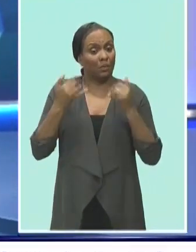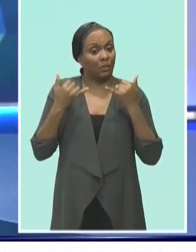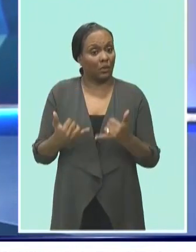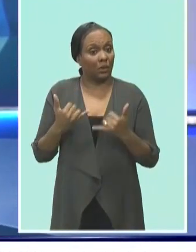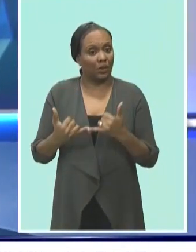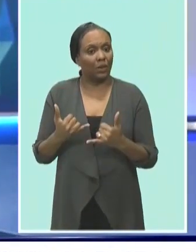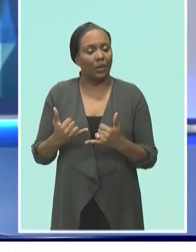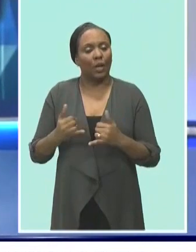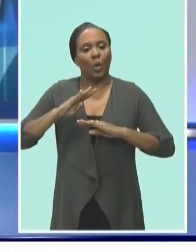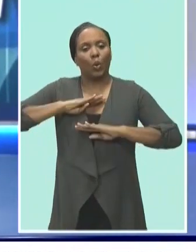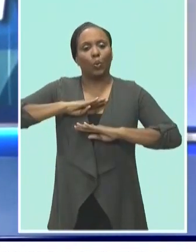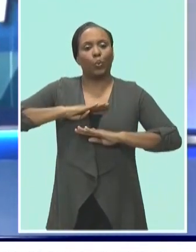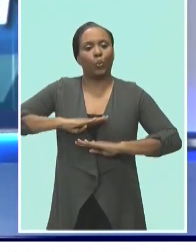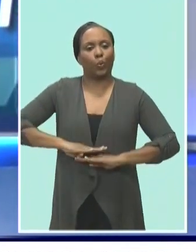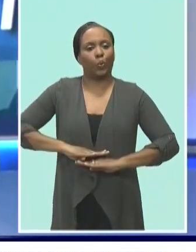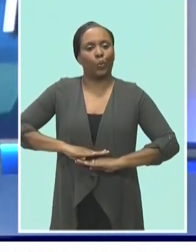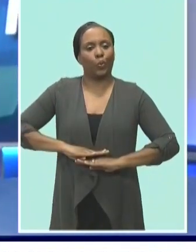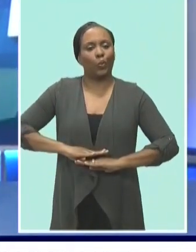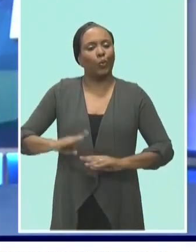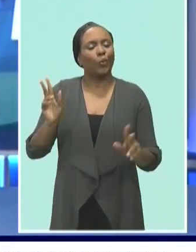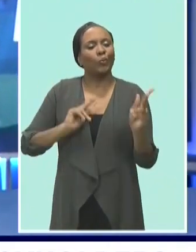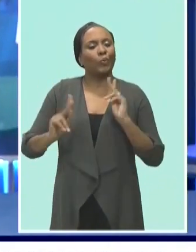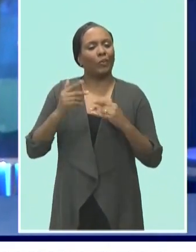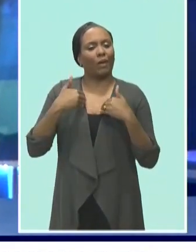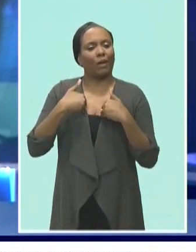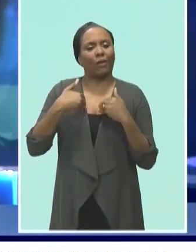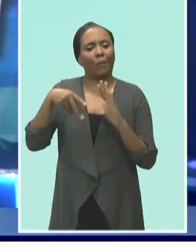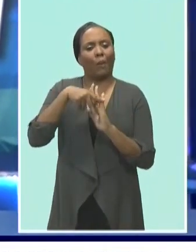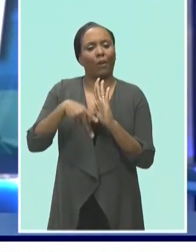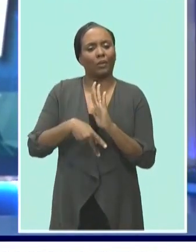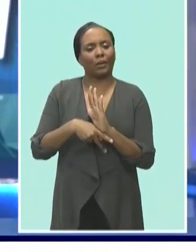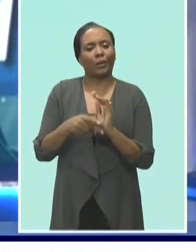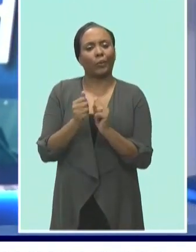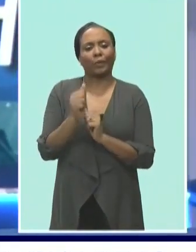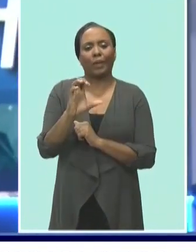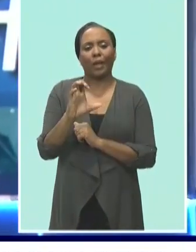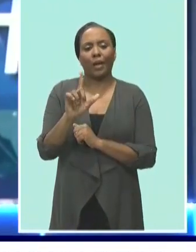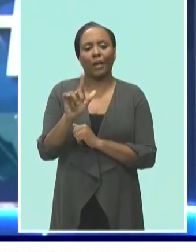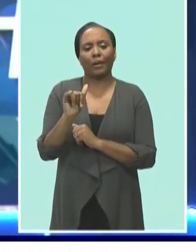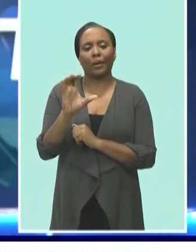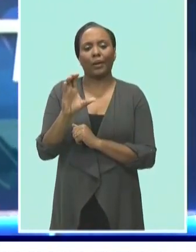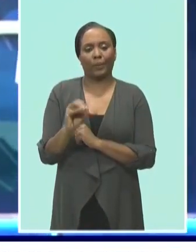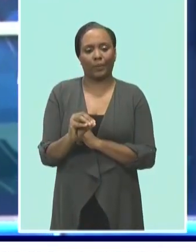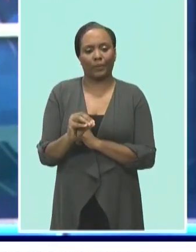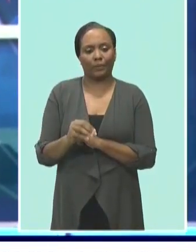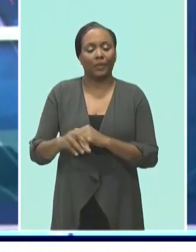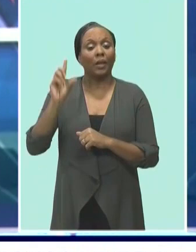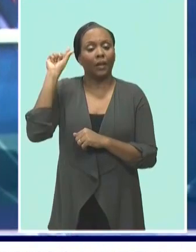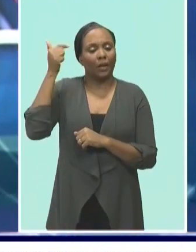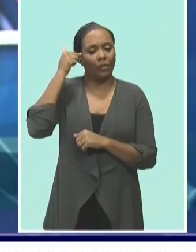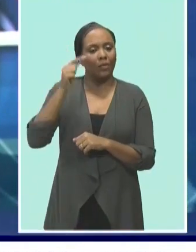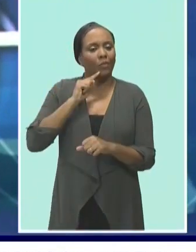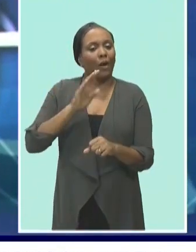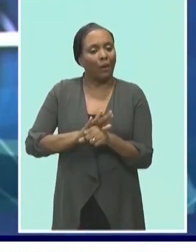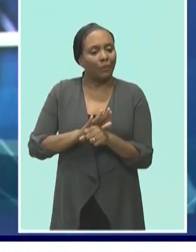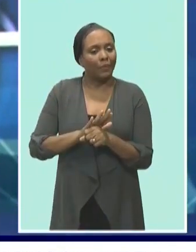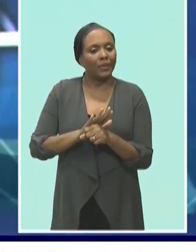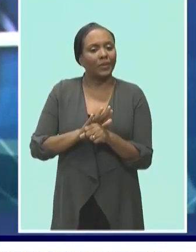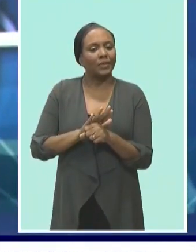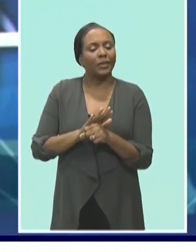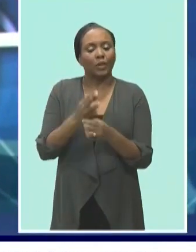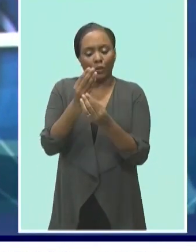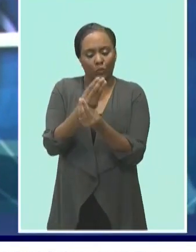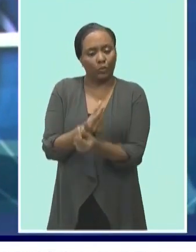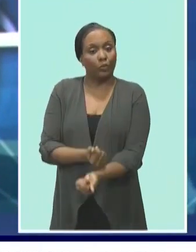the failed Cleo International Life Insurance Company. Their change in circumstance comes from government fulfilling its promise to find